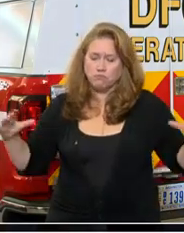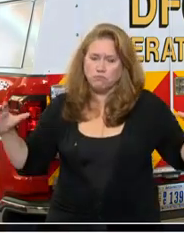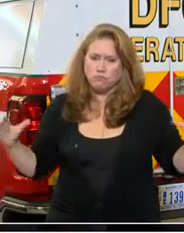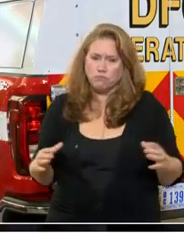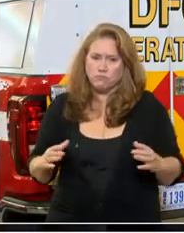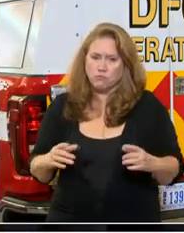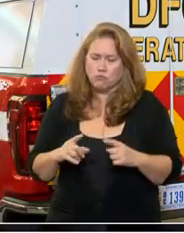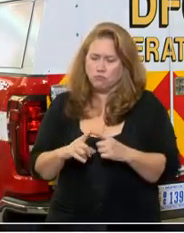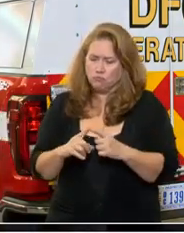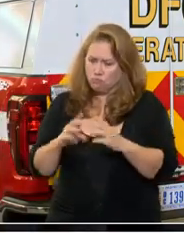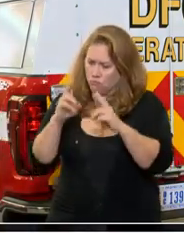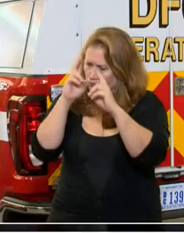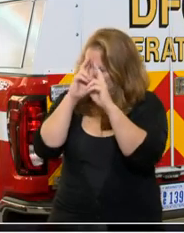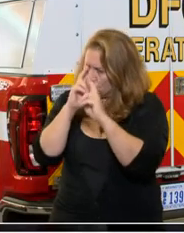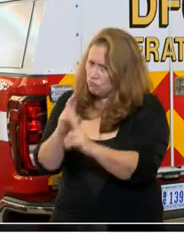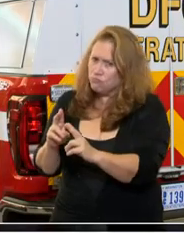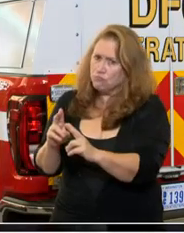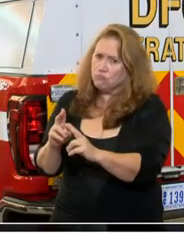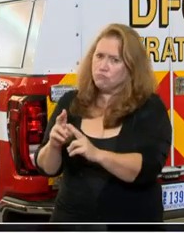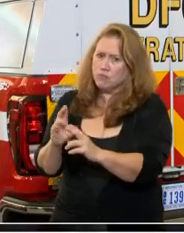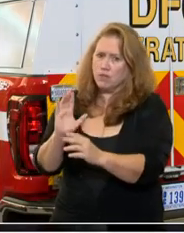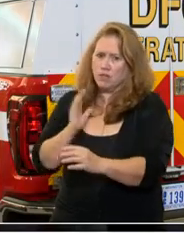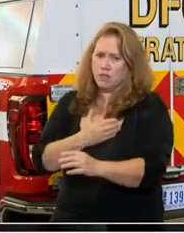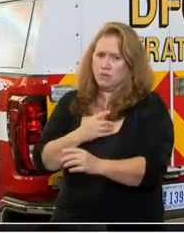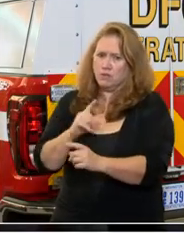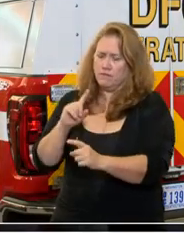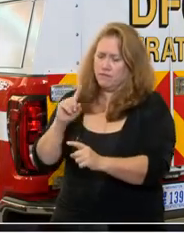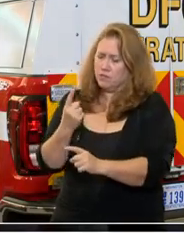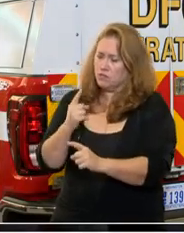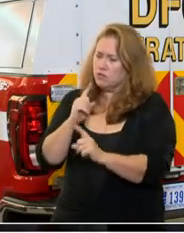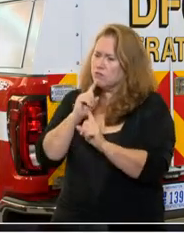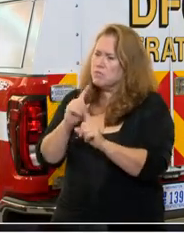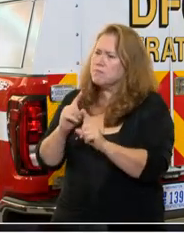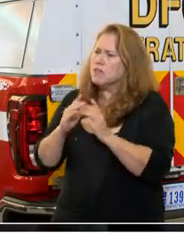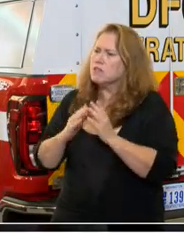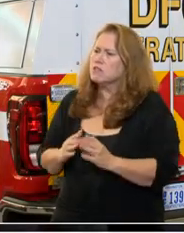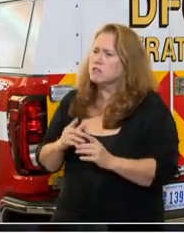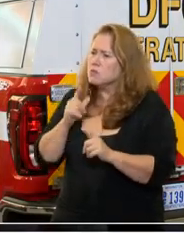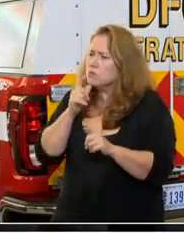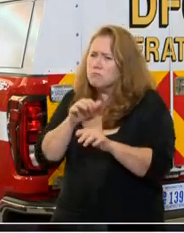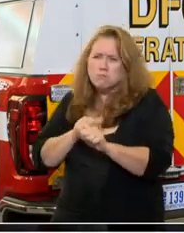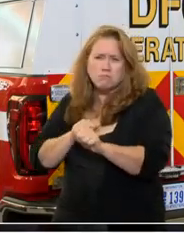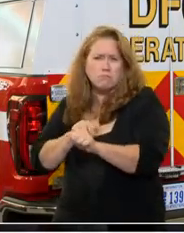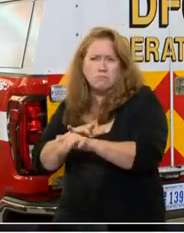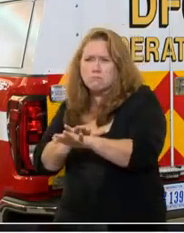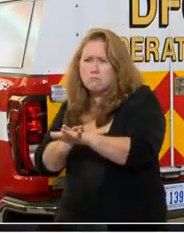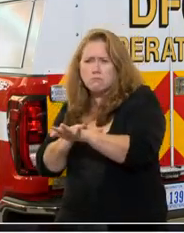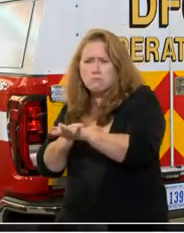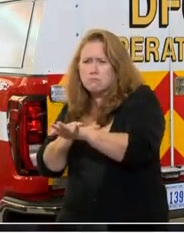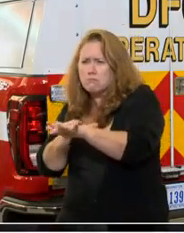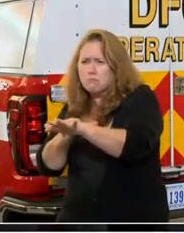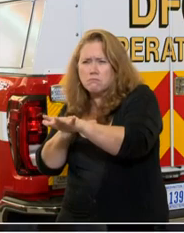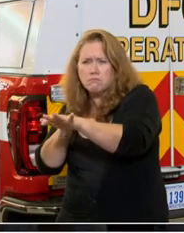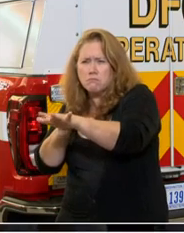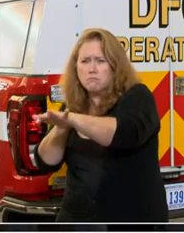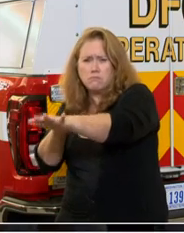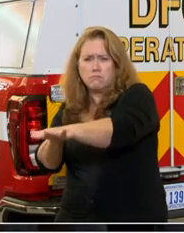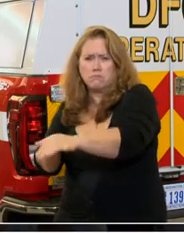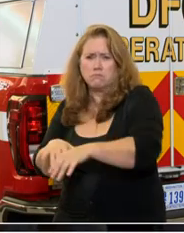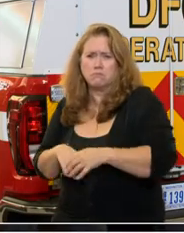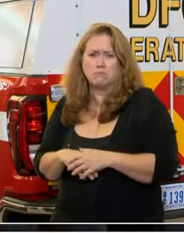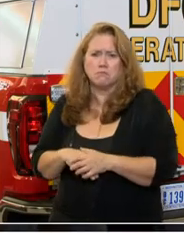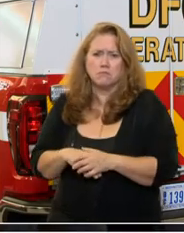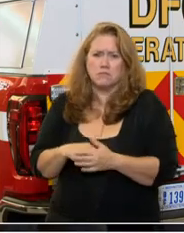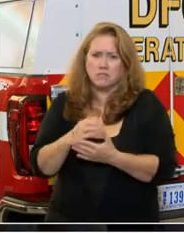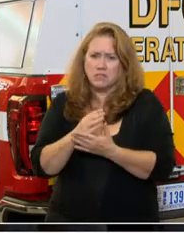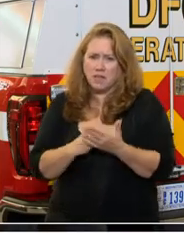those who are still with us and those whom we tragically lost, who gave so selflessly during one of our nation's